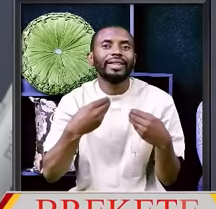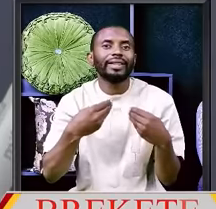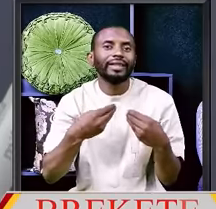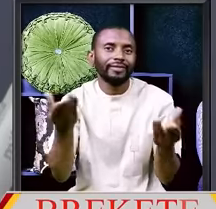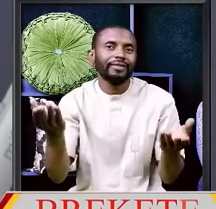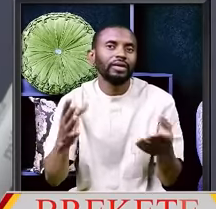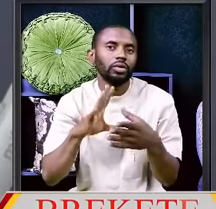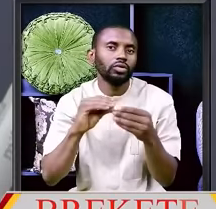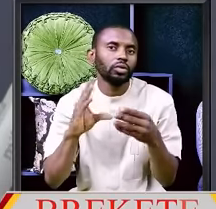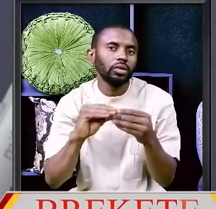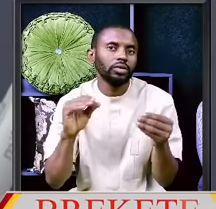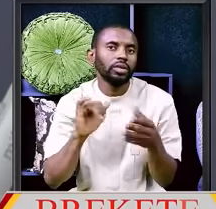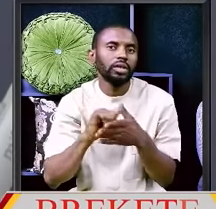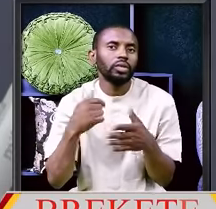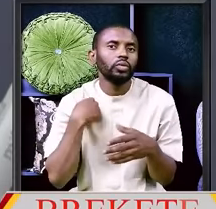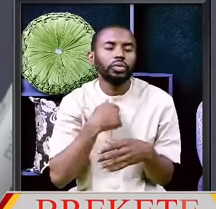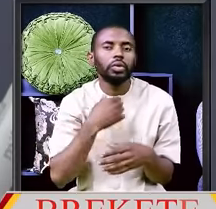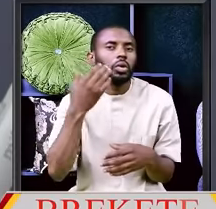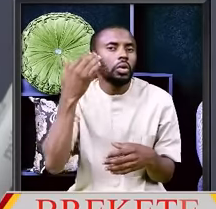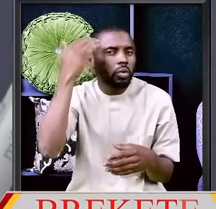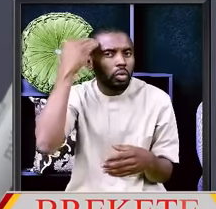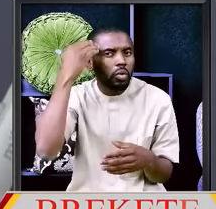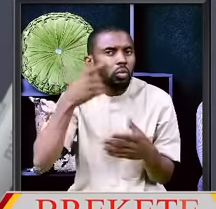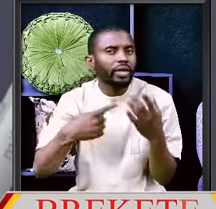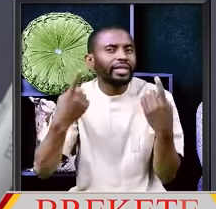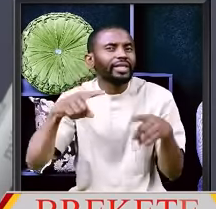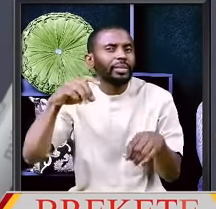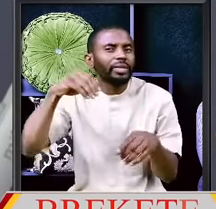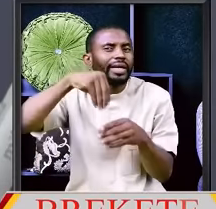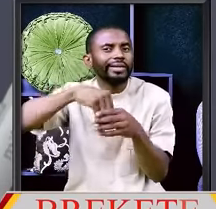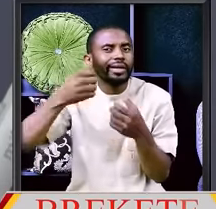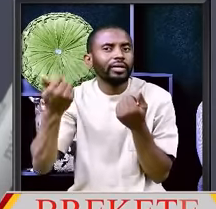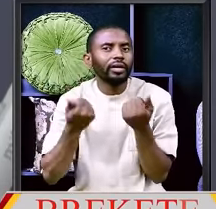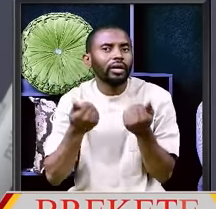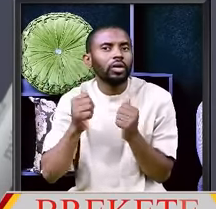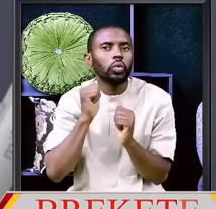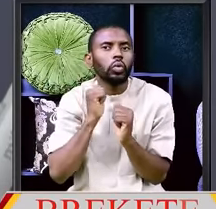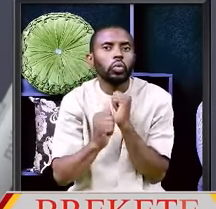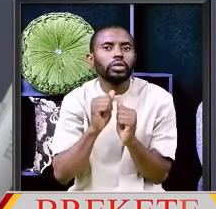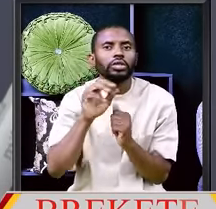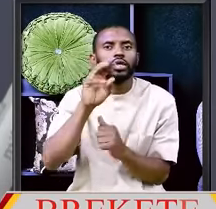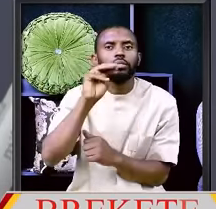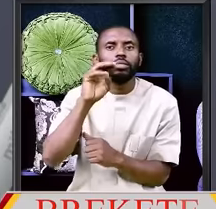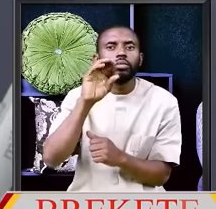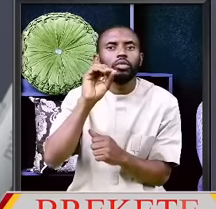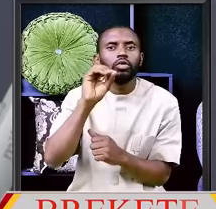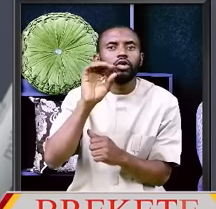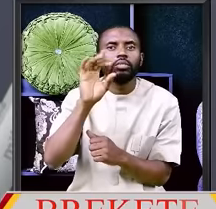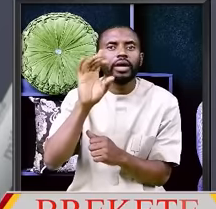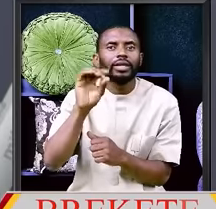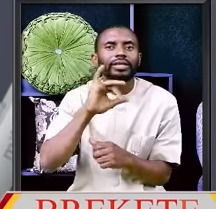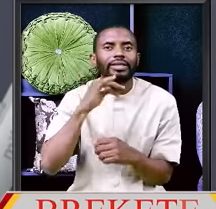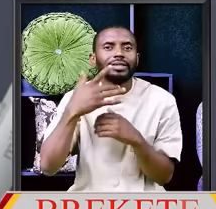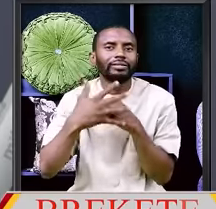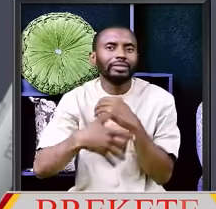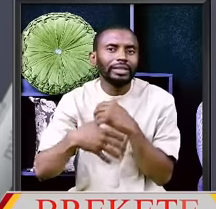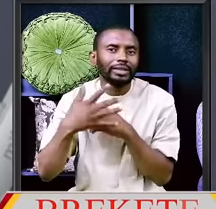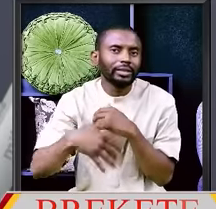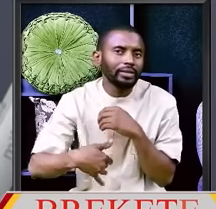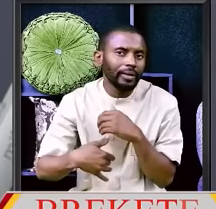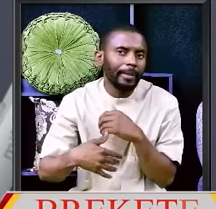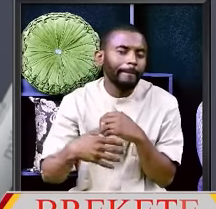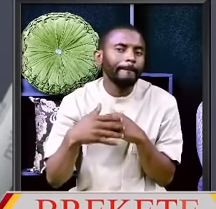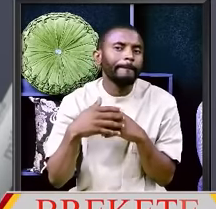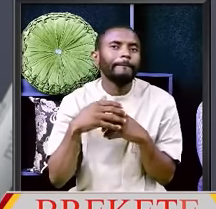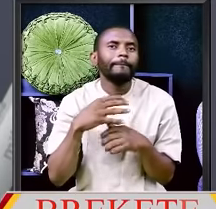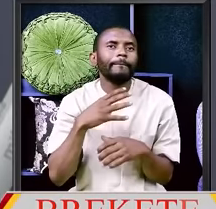people know how it go, know what thing happen for inside the car. When Mohbad’s they bleed, or when Mohbad’s that quarrel, where they quarrel.